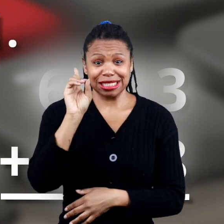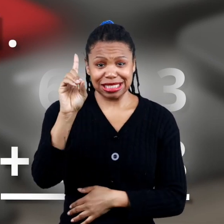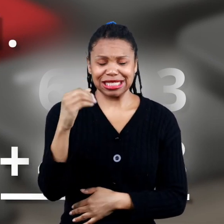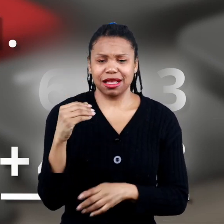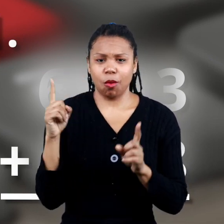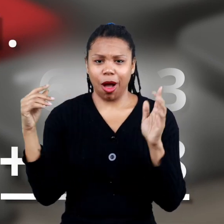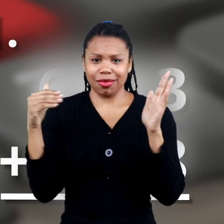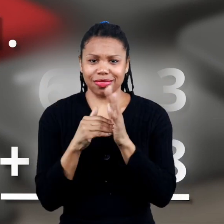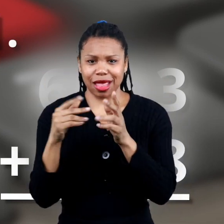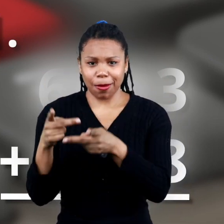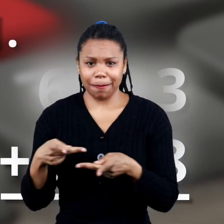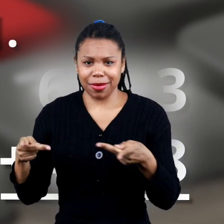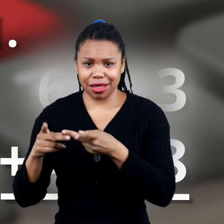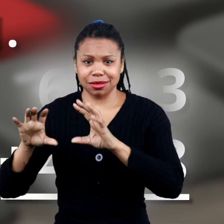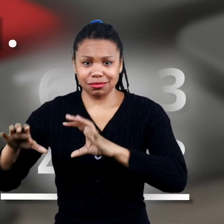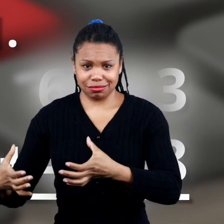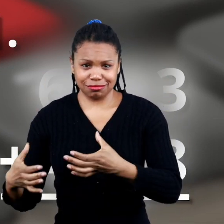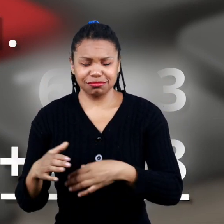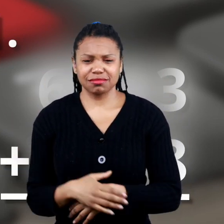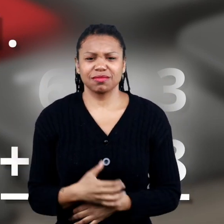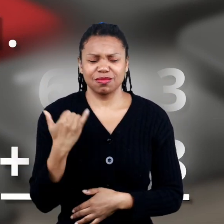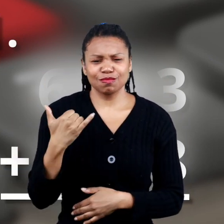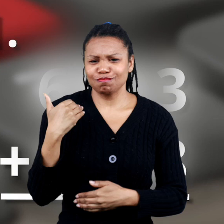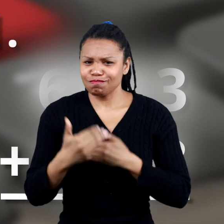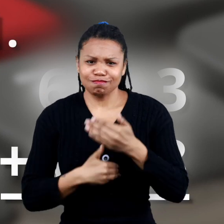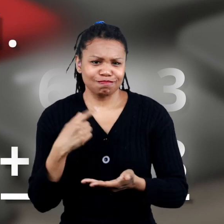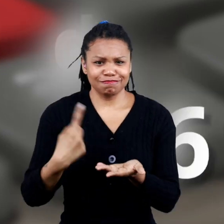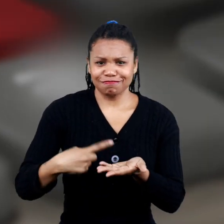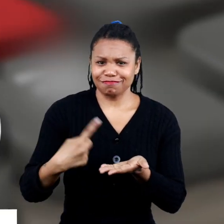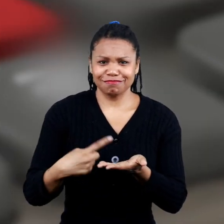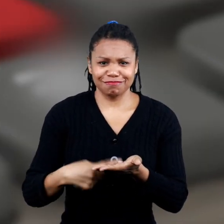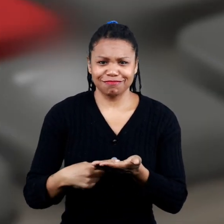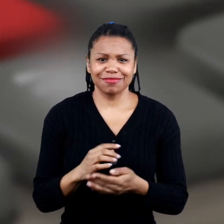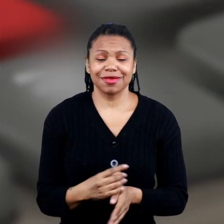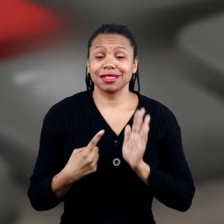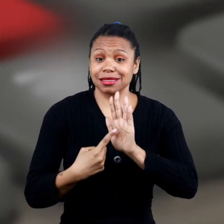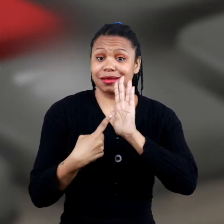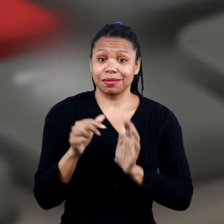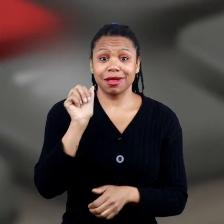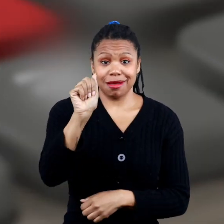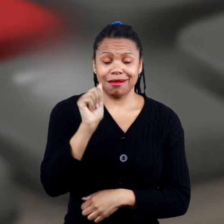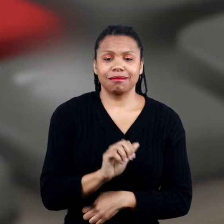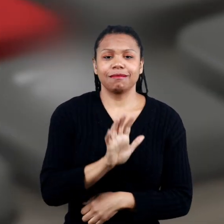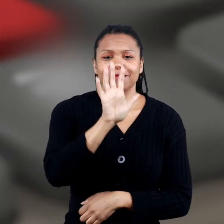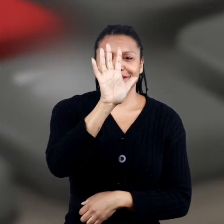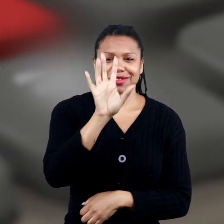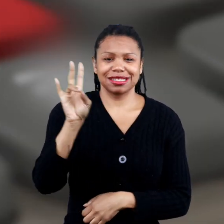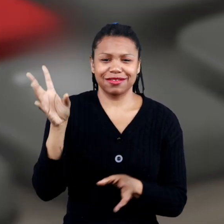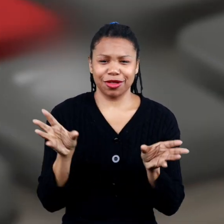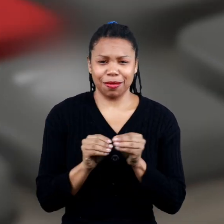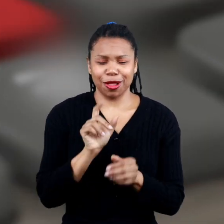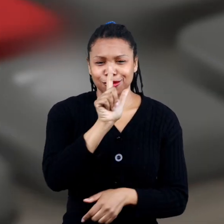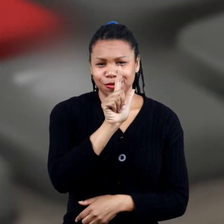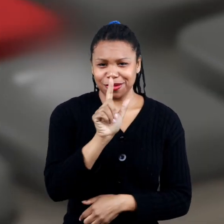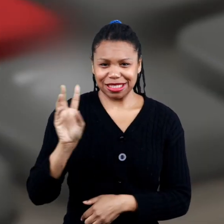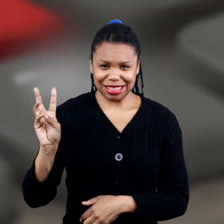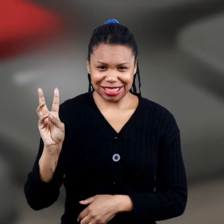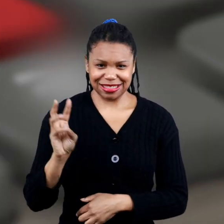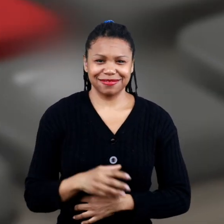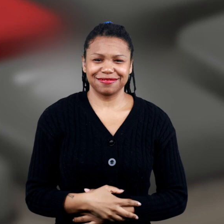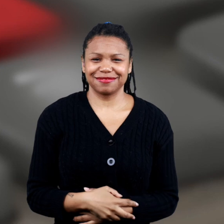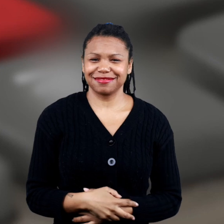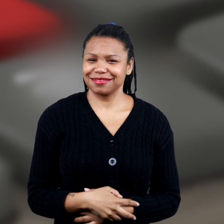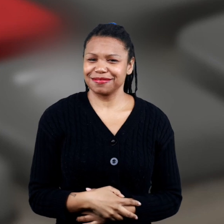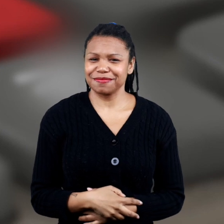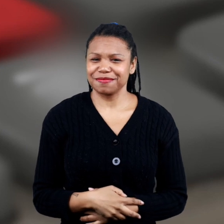example D, for the thousands place. Let's work through these. Example A. You've got fifty-seven